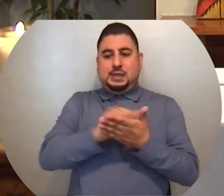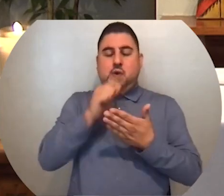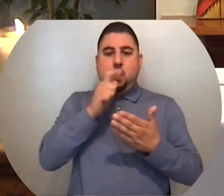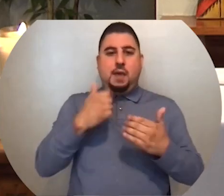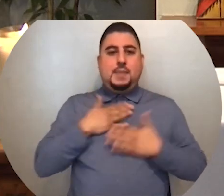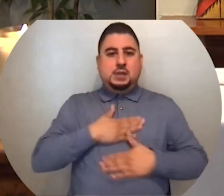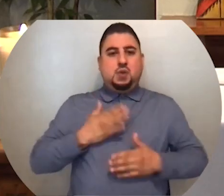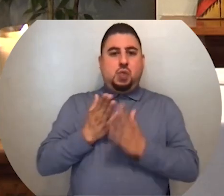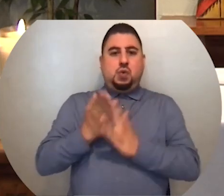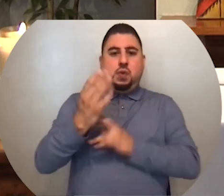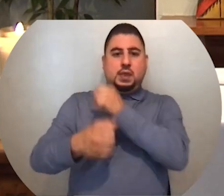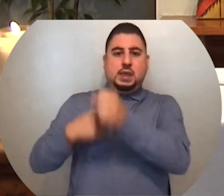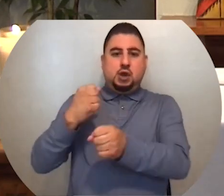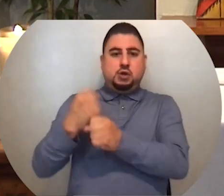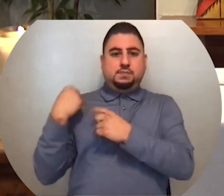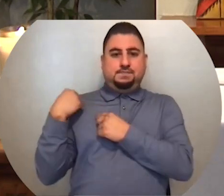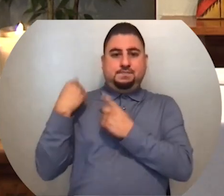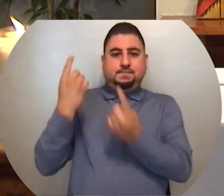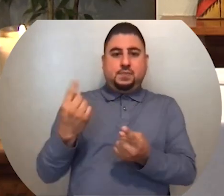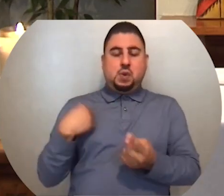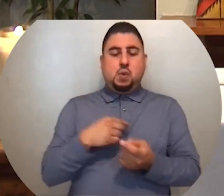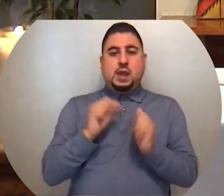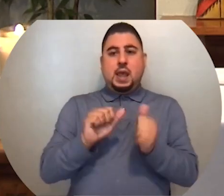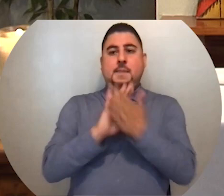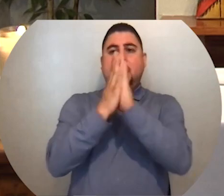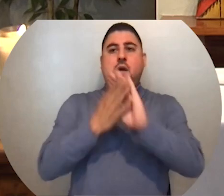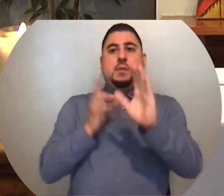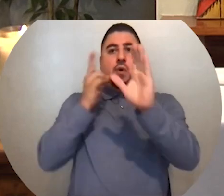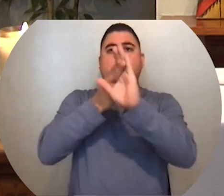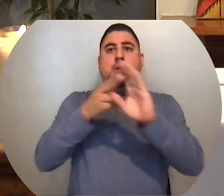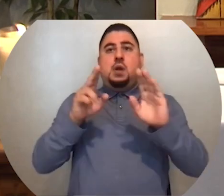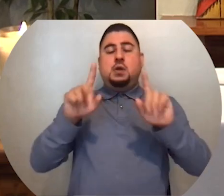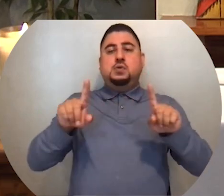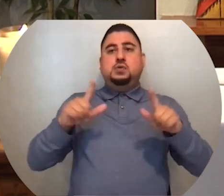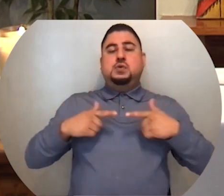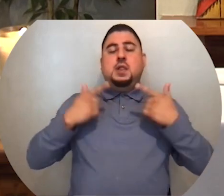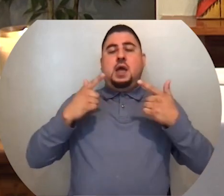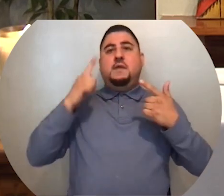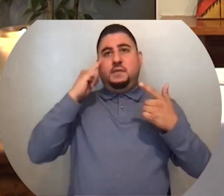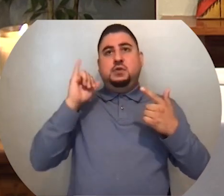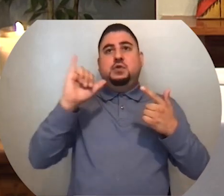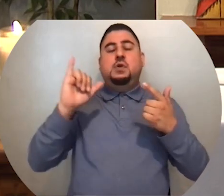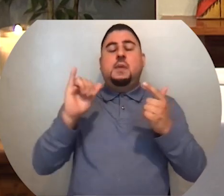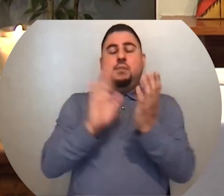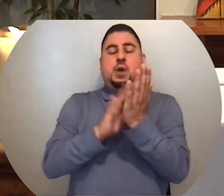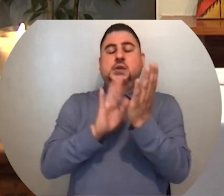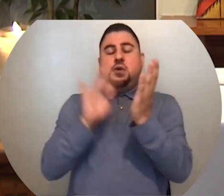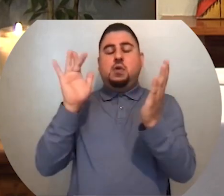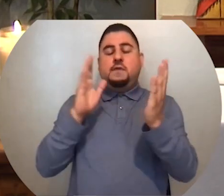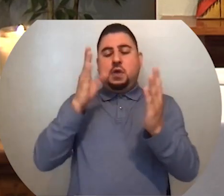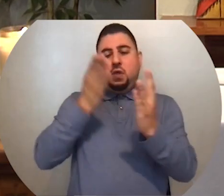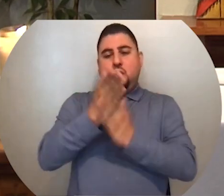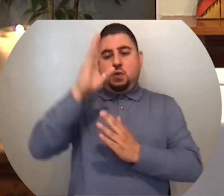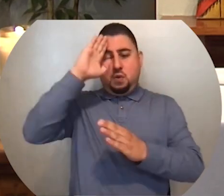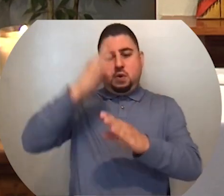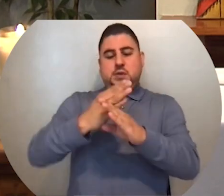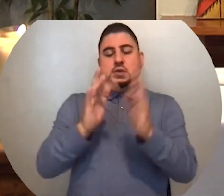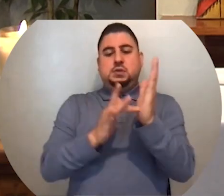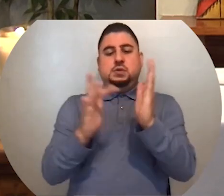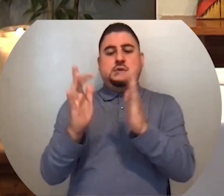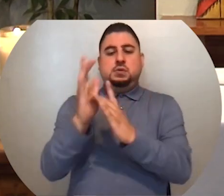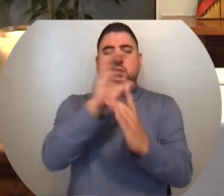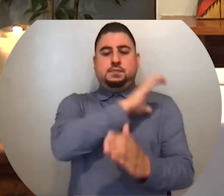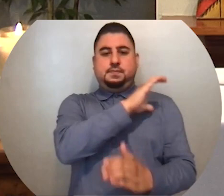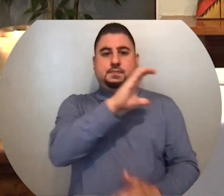saints who have pleased you throughout the ages, we may merit to be co-heirs to eternal life and may praise and glorify you